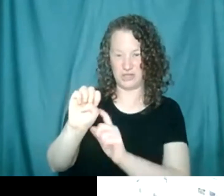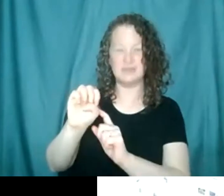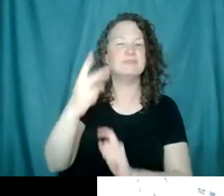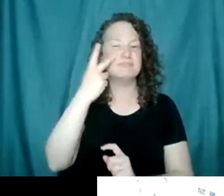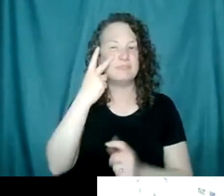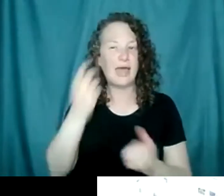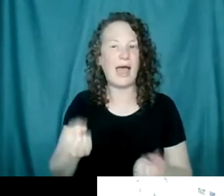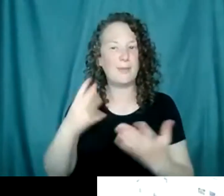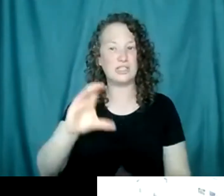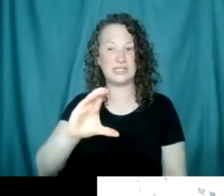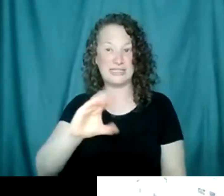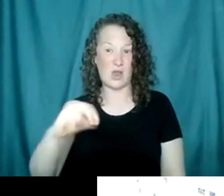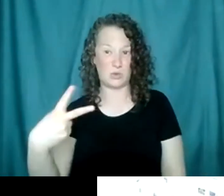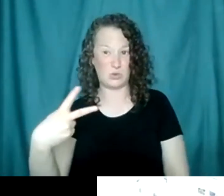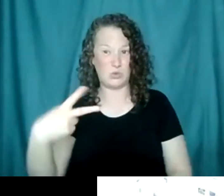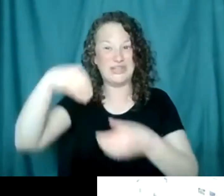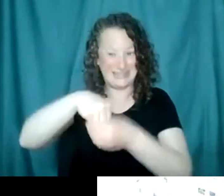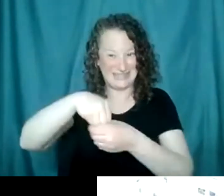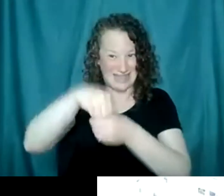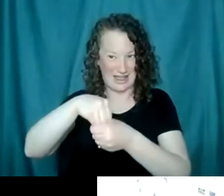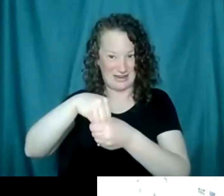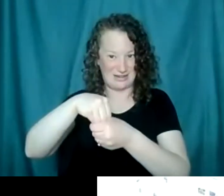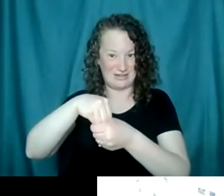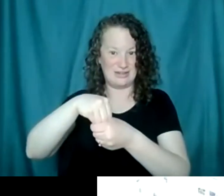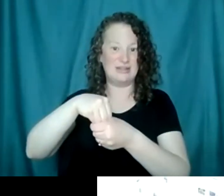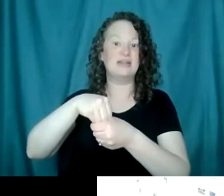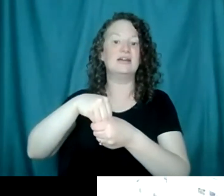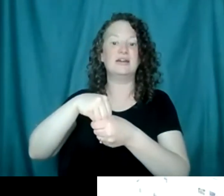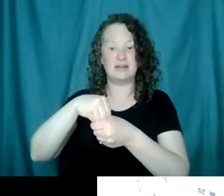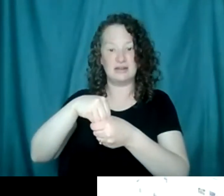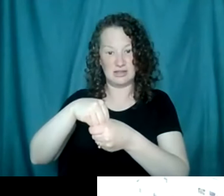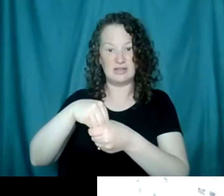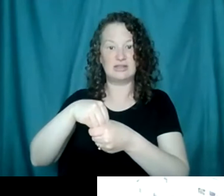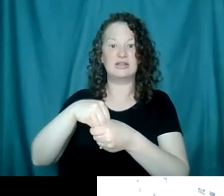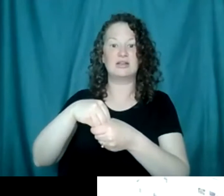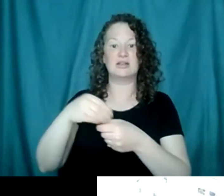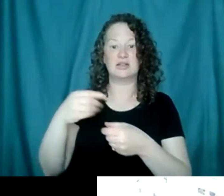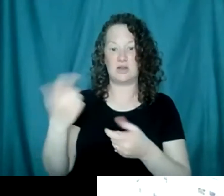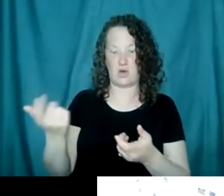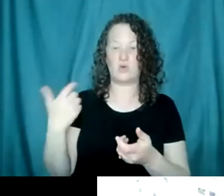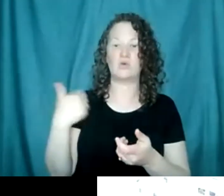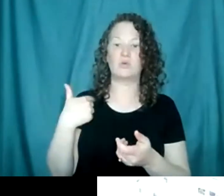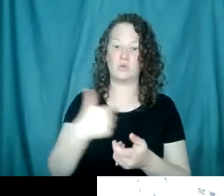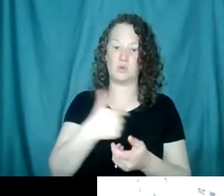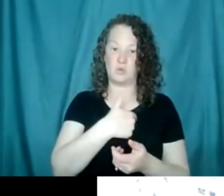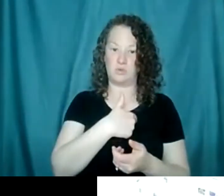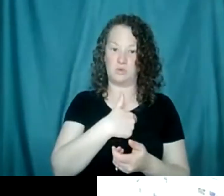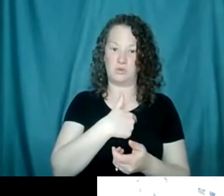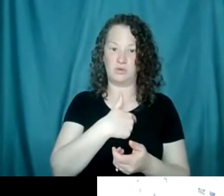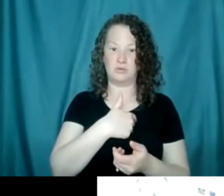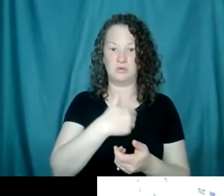CO2 was in that atmosphere. And we know what the initial state was because we have the